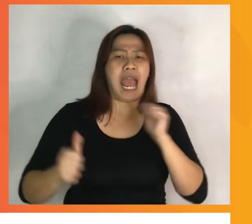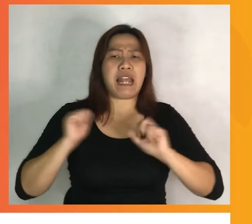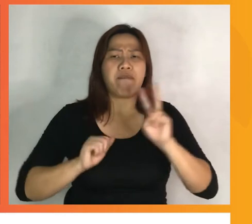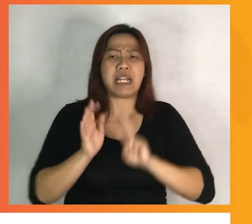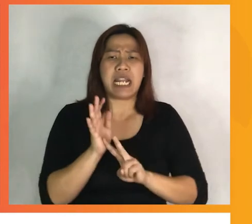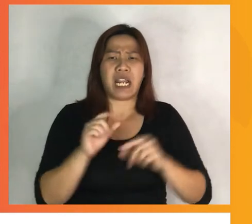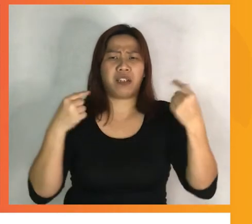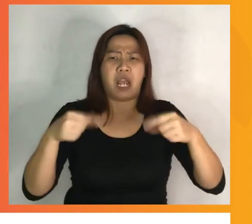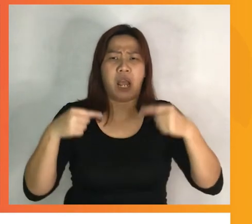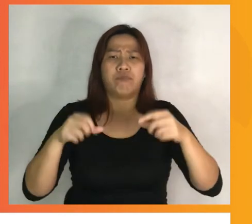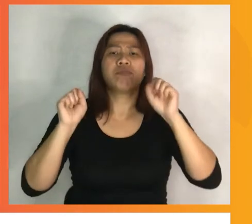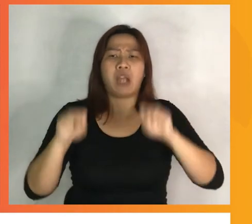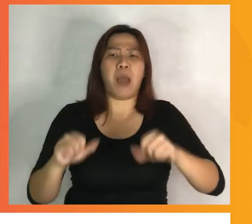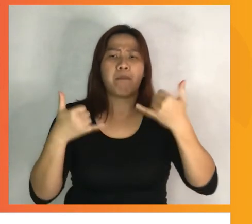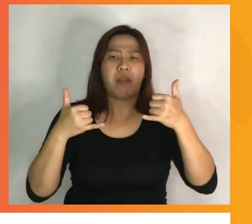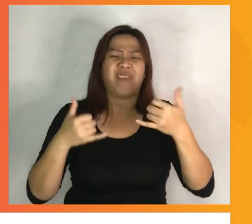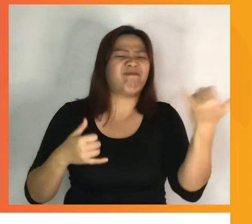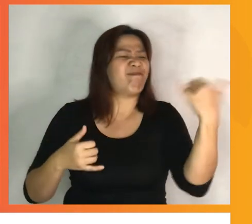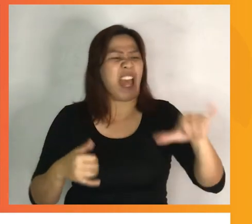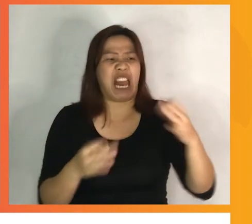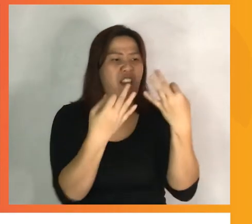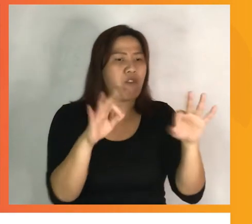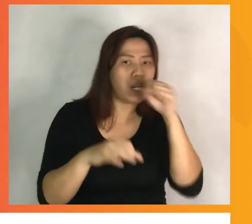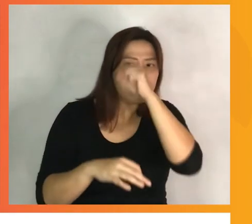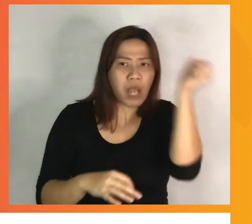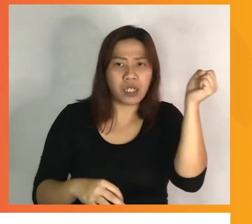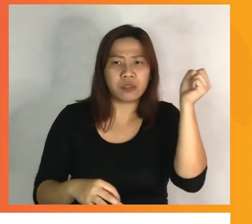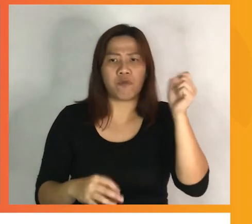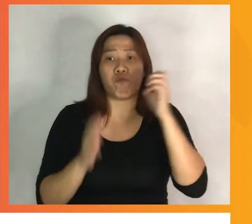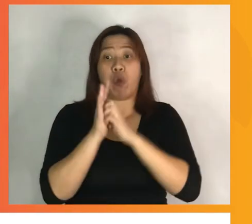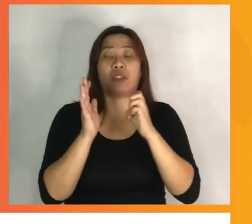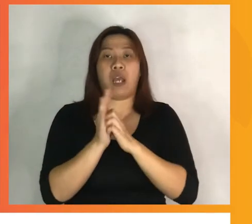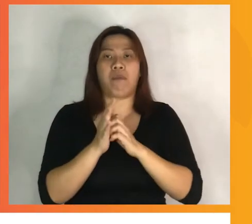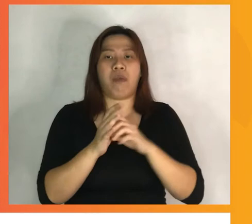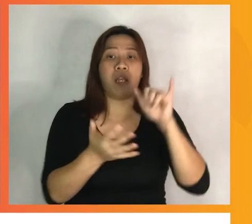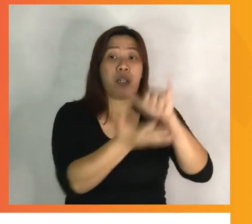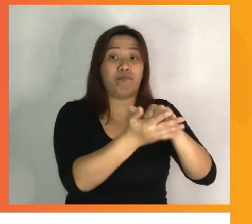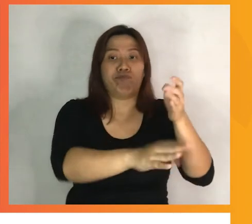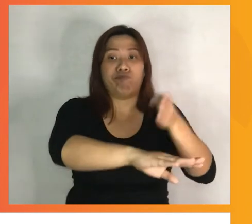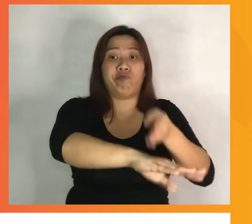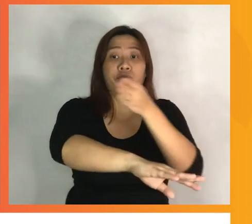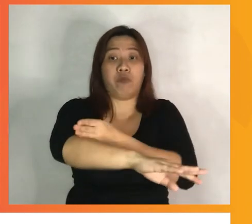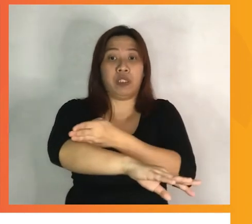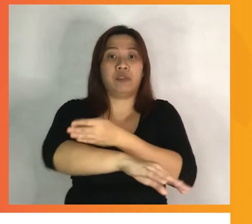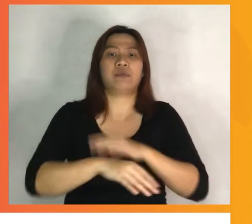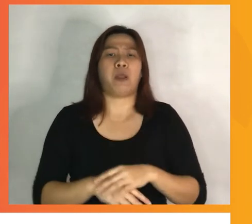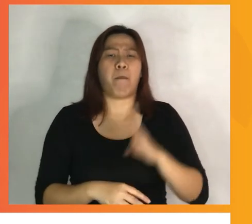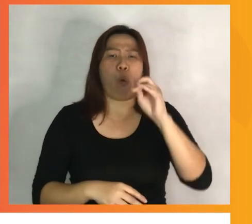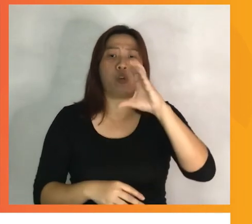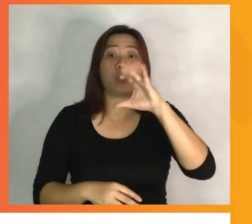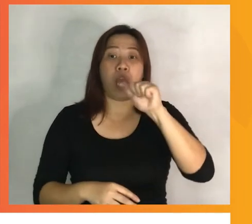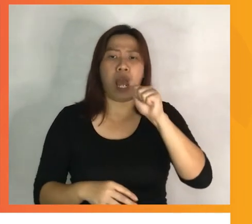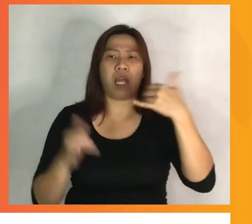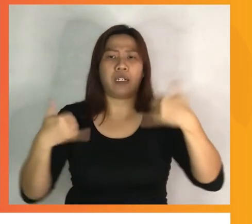Activities and games can be played in any available space. So for example, this improvised bocce